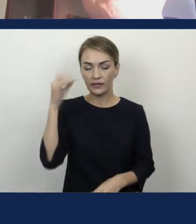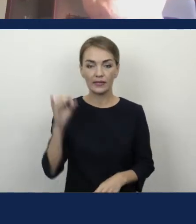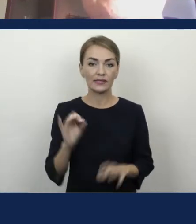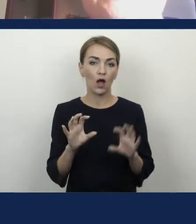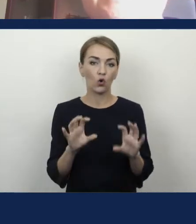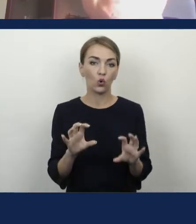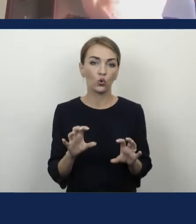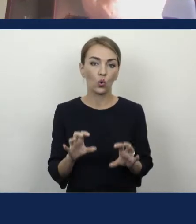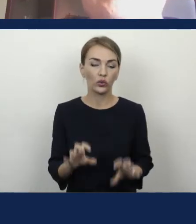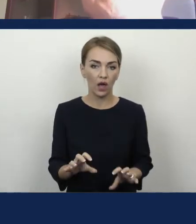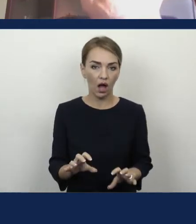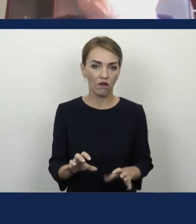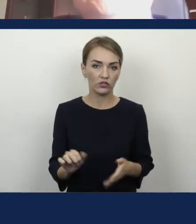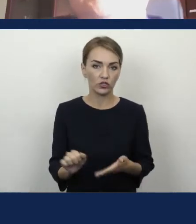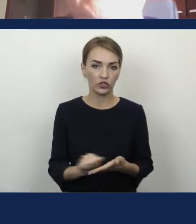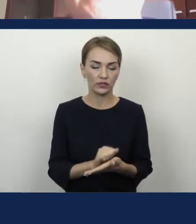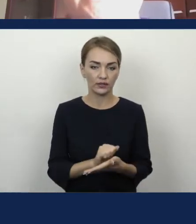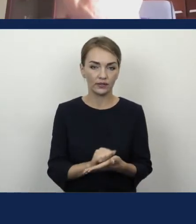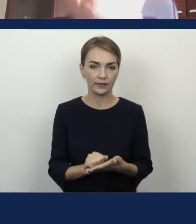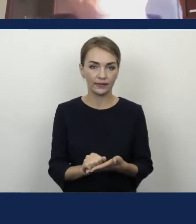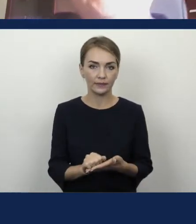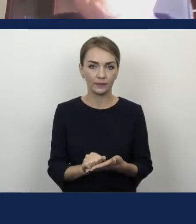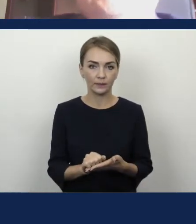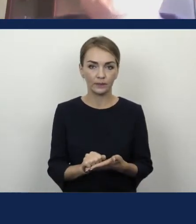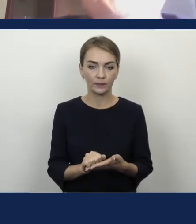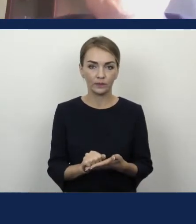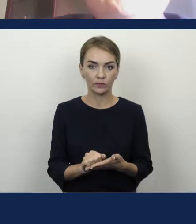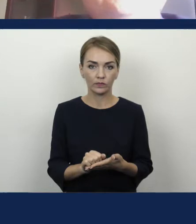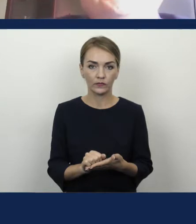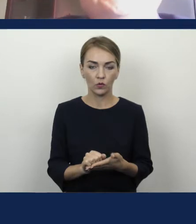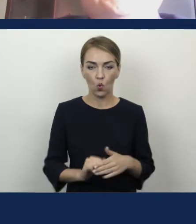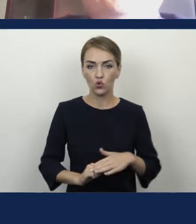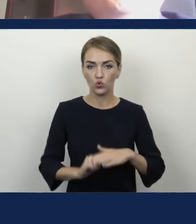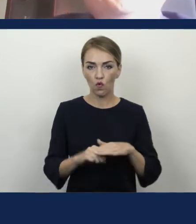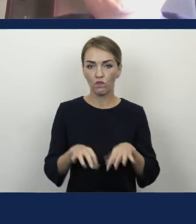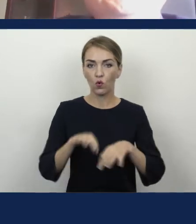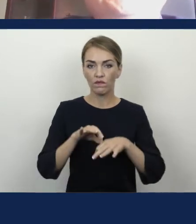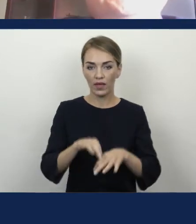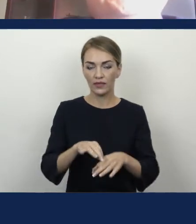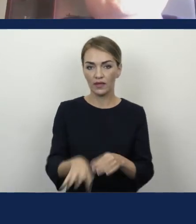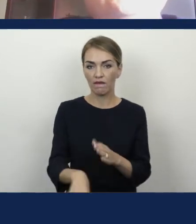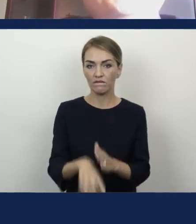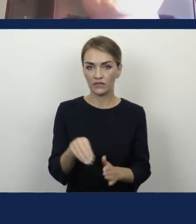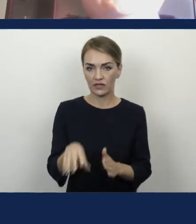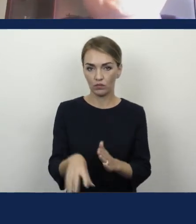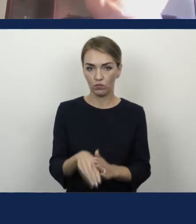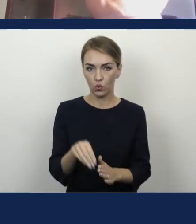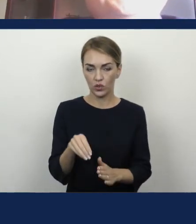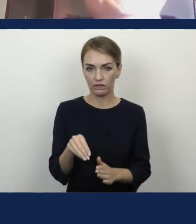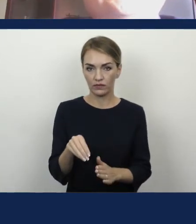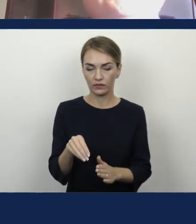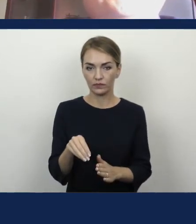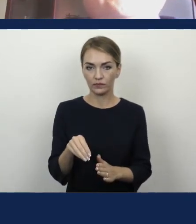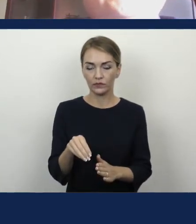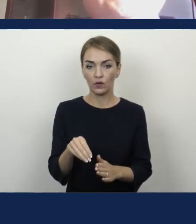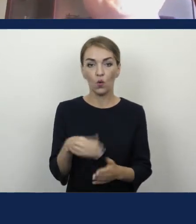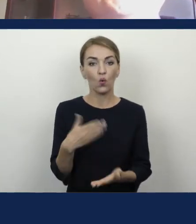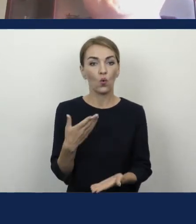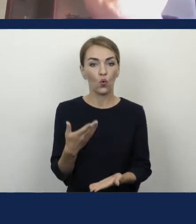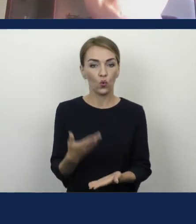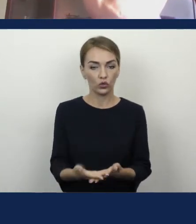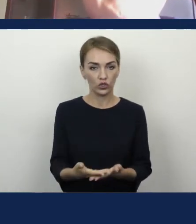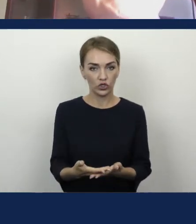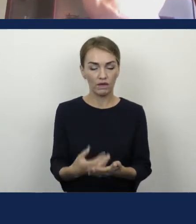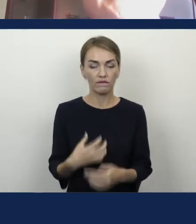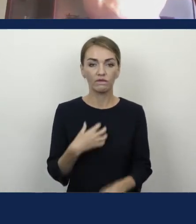cases. Besides the material effect, the significance also lies within the